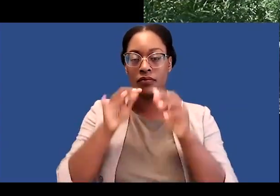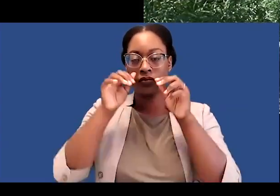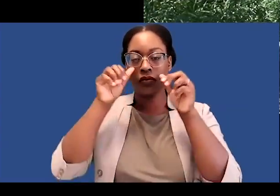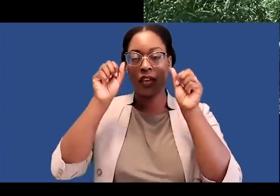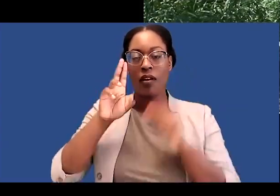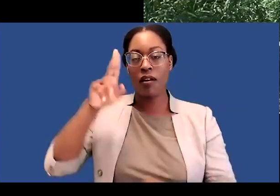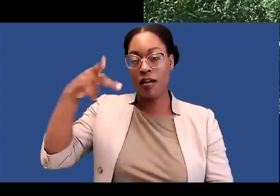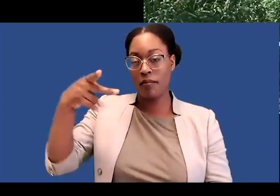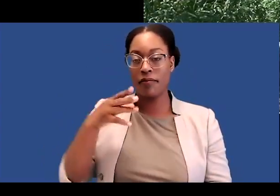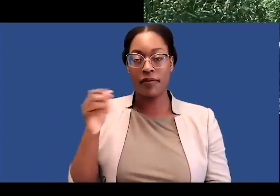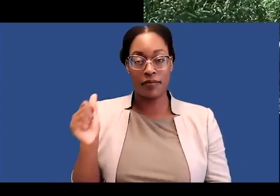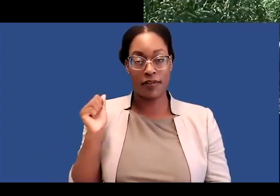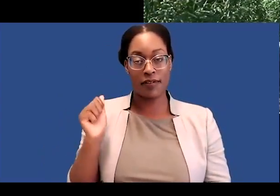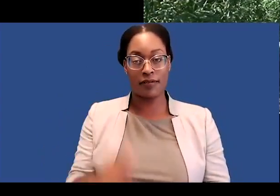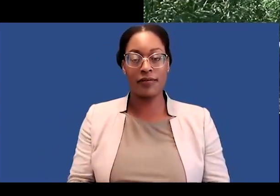Inhale up and back.